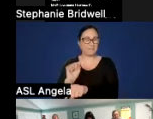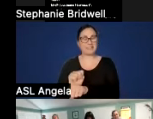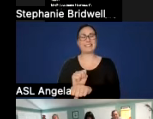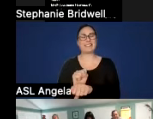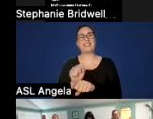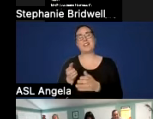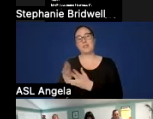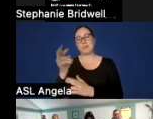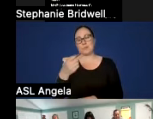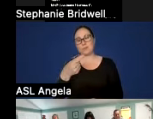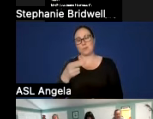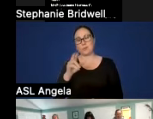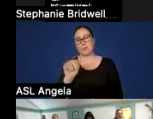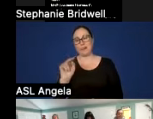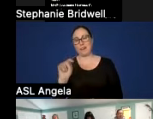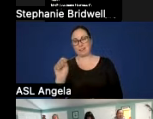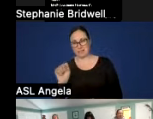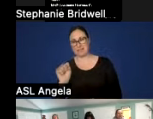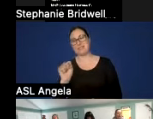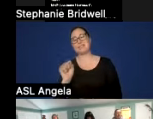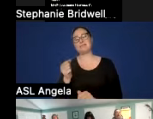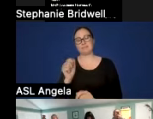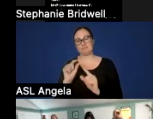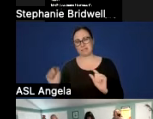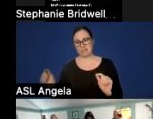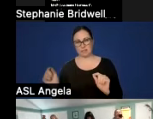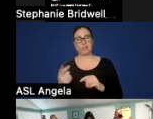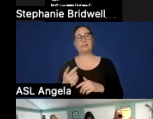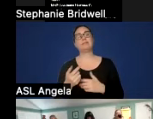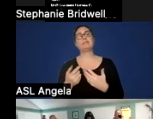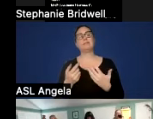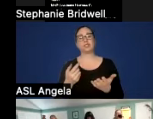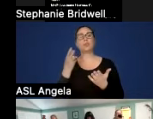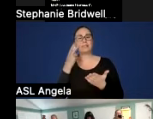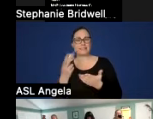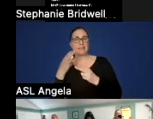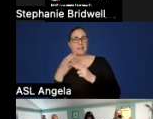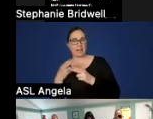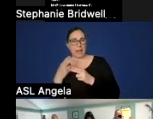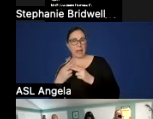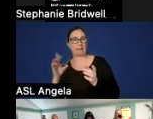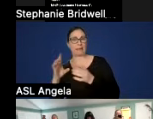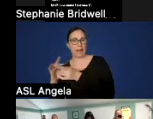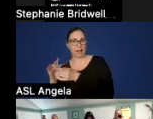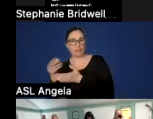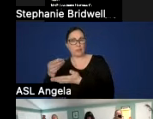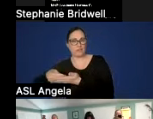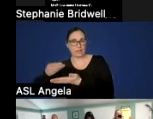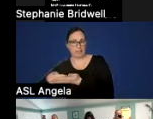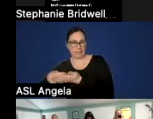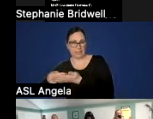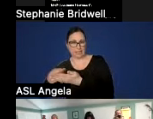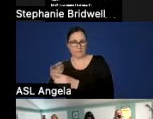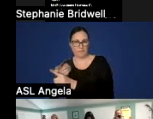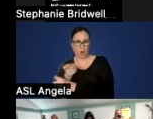would see the teams reflecting the name of where the funding came from, right? So depending on where the money to start them